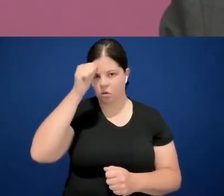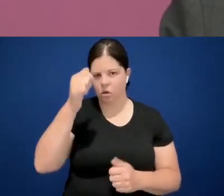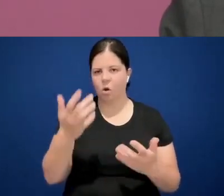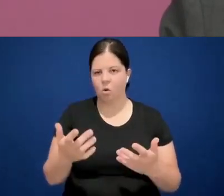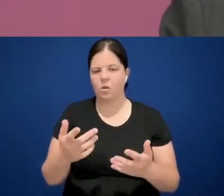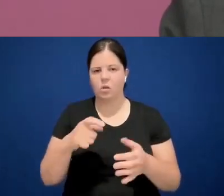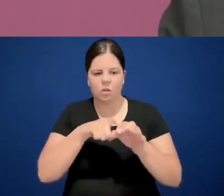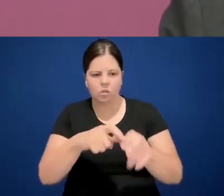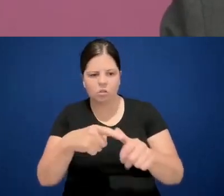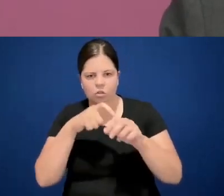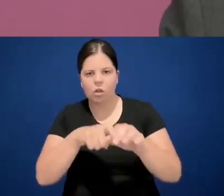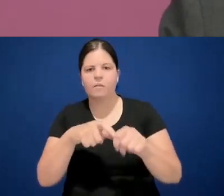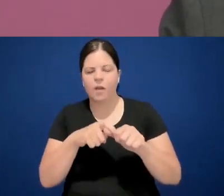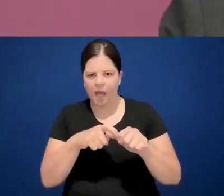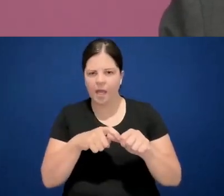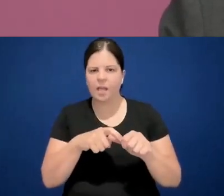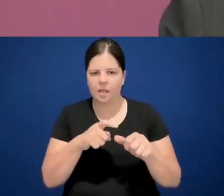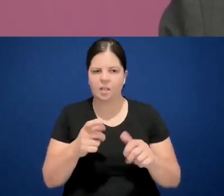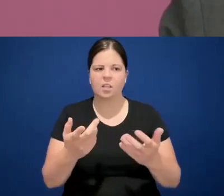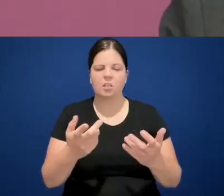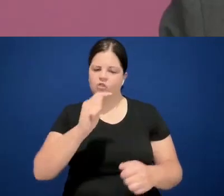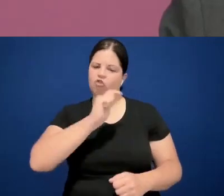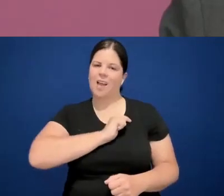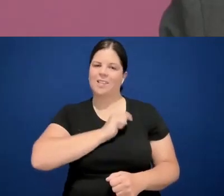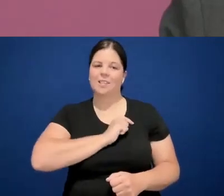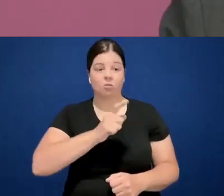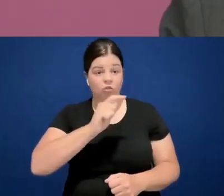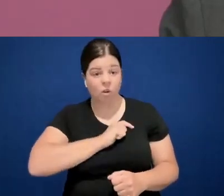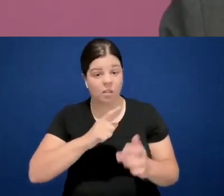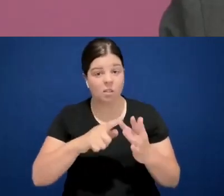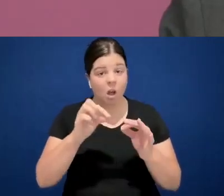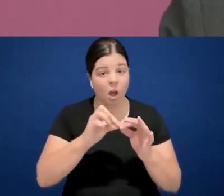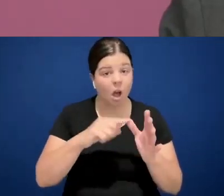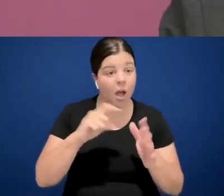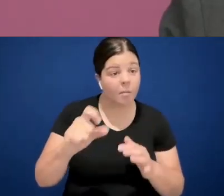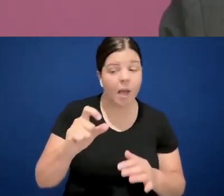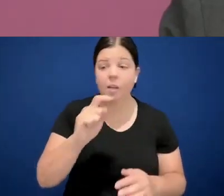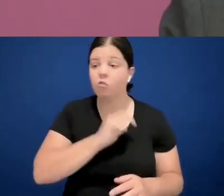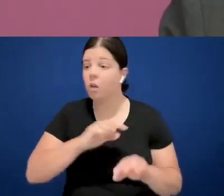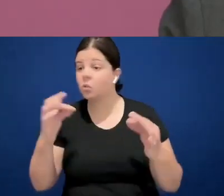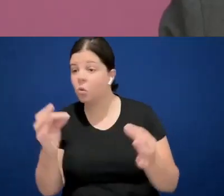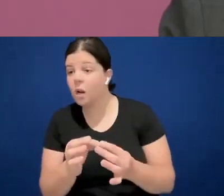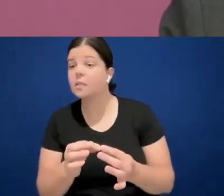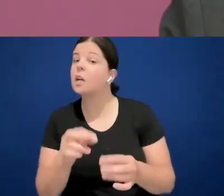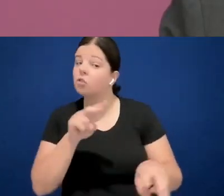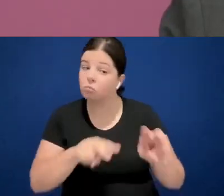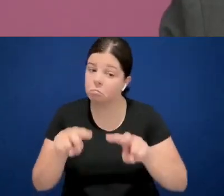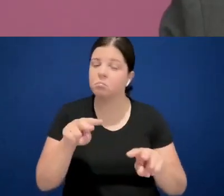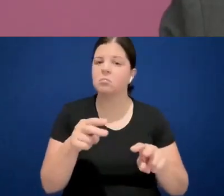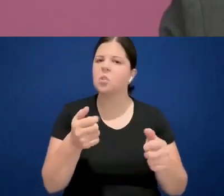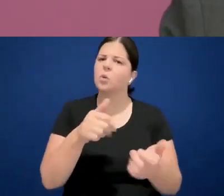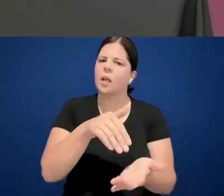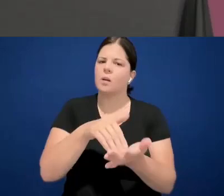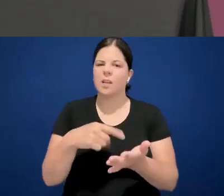surveying trust, both trust in IBAC, trust in other organisations. Is that a good measure? But we're